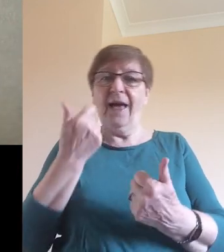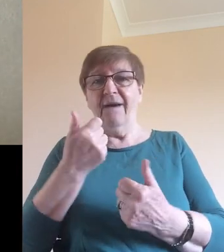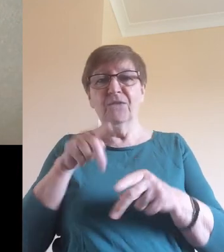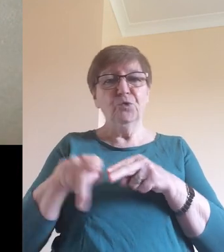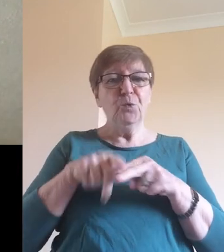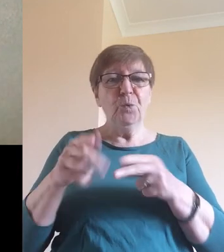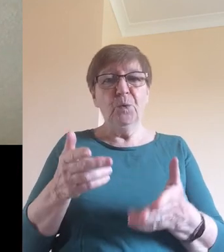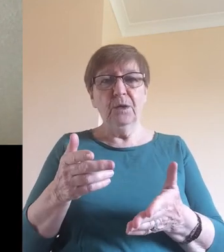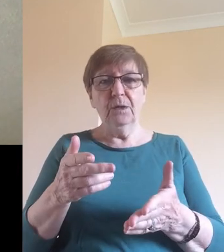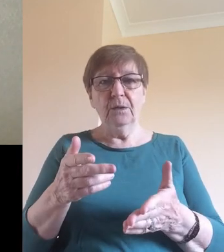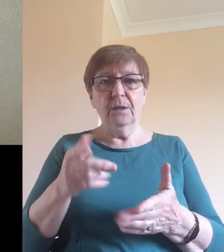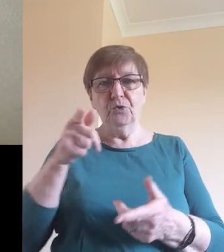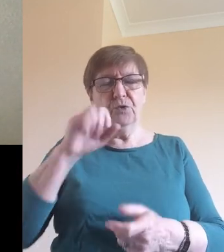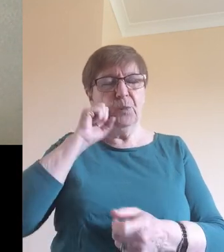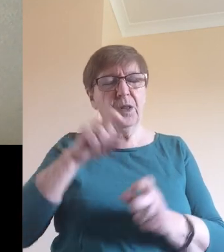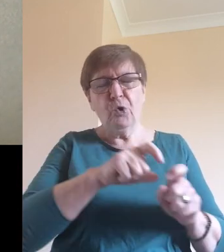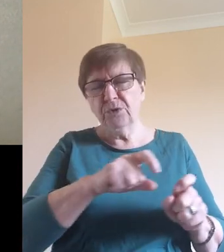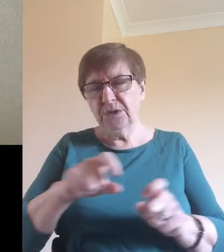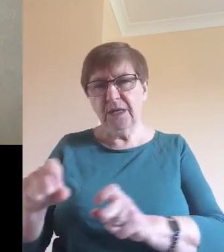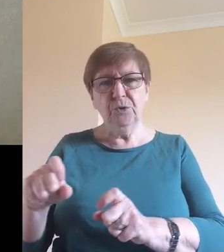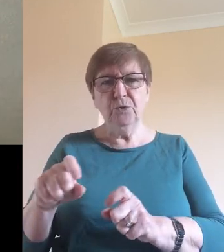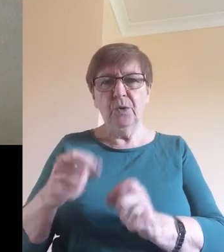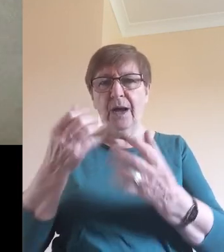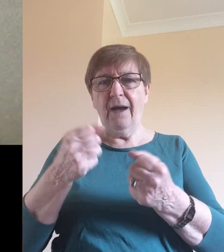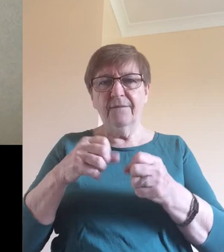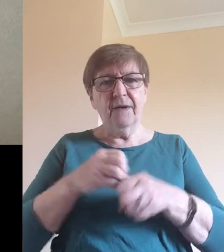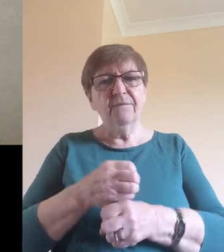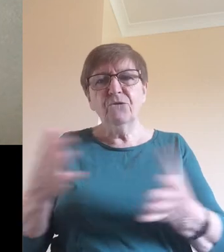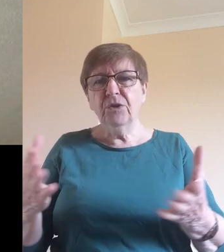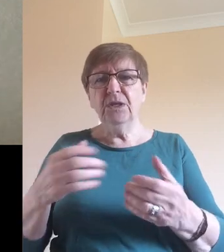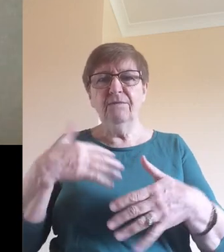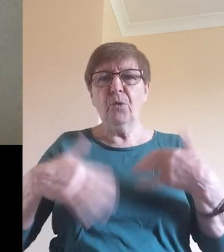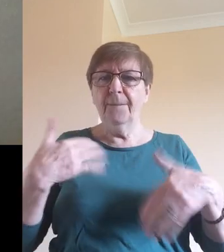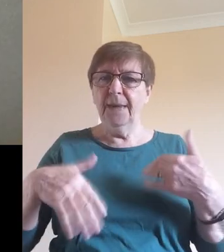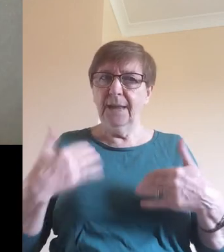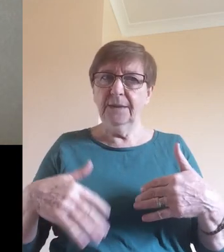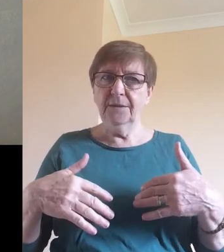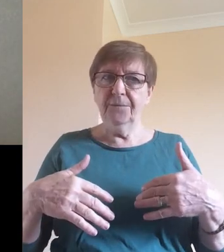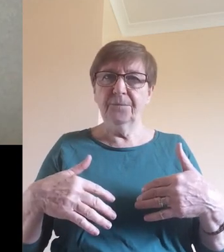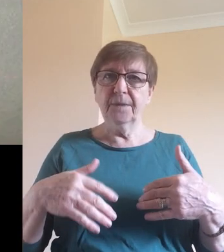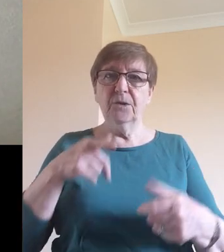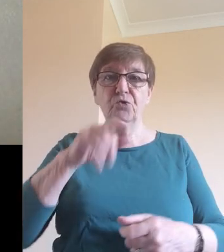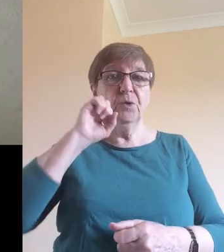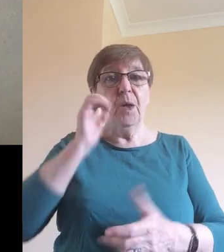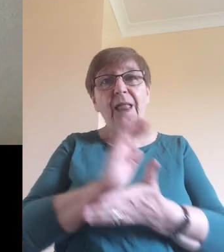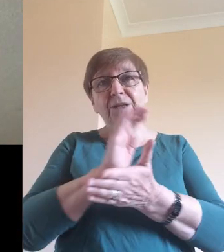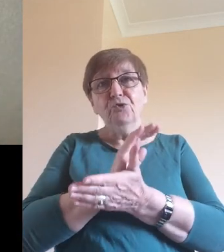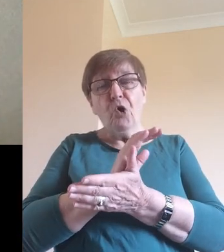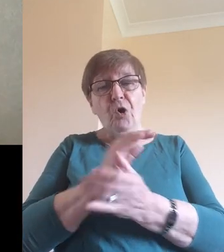I pray that she might continue to experience relief from pain and that she might enjoy these